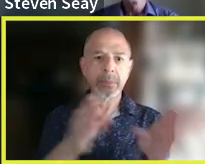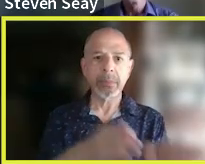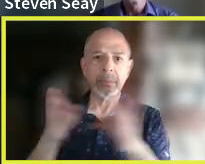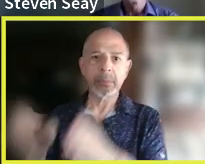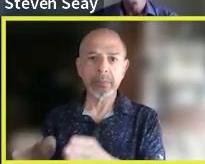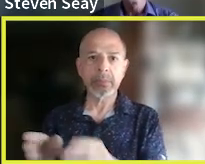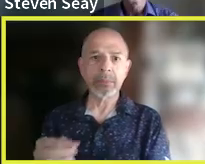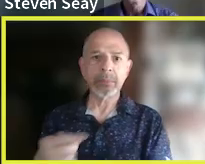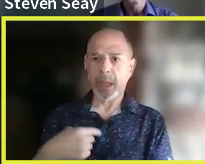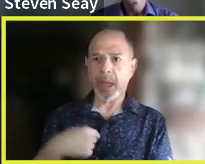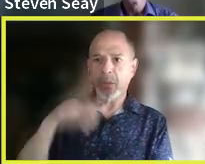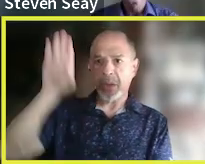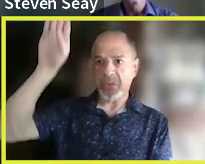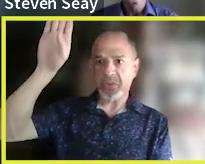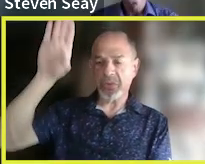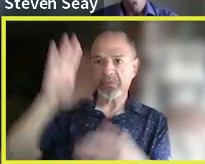with everybody.